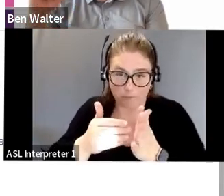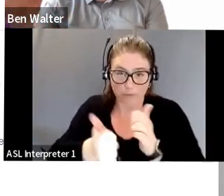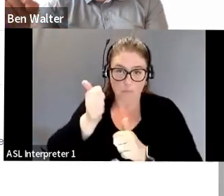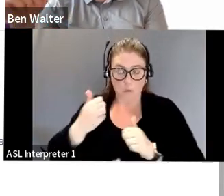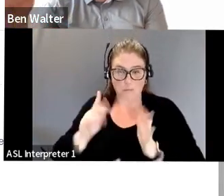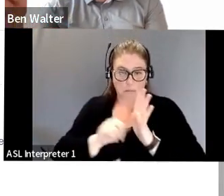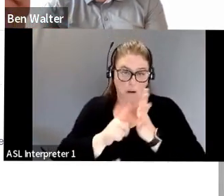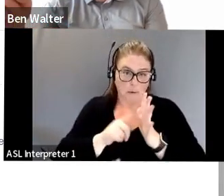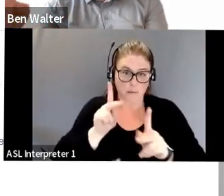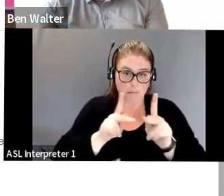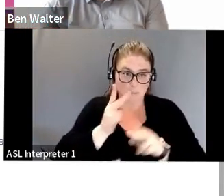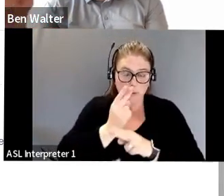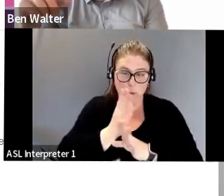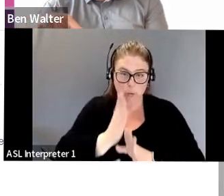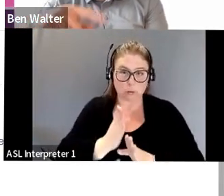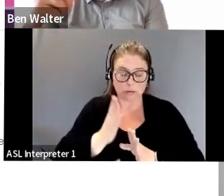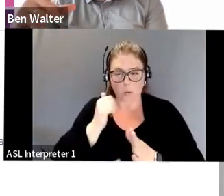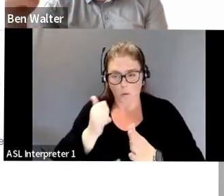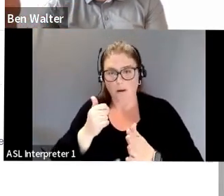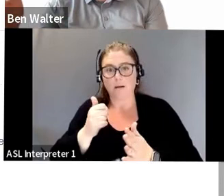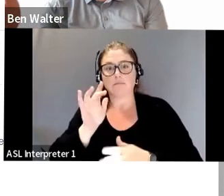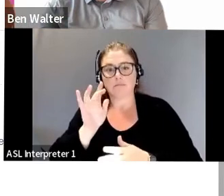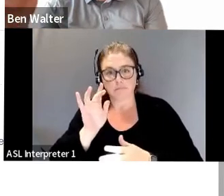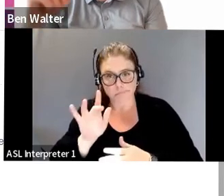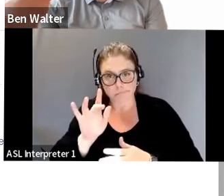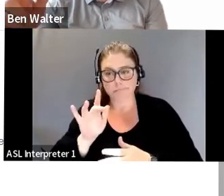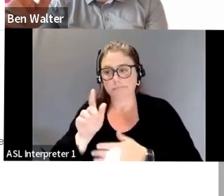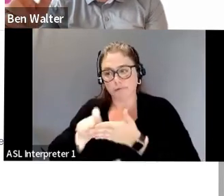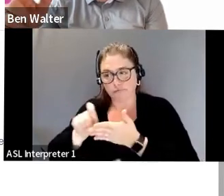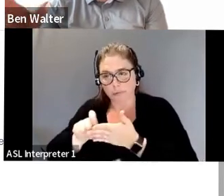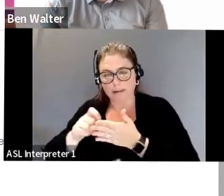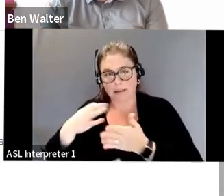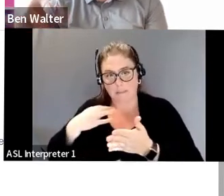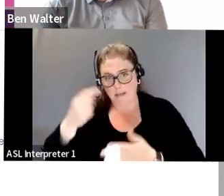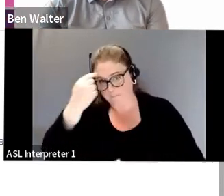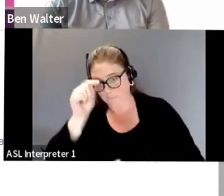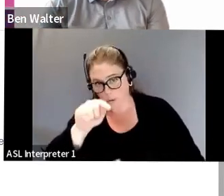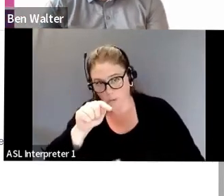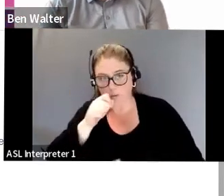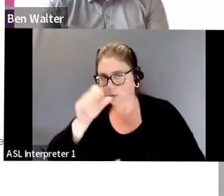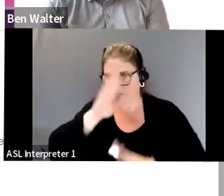connect with professional support to actually write and apply for you, so you don't have to worry about that.